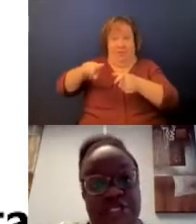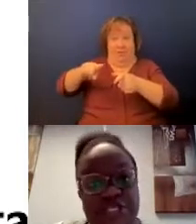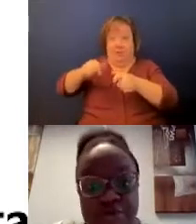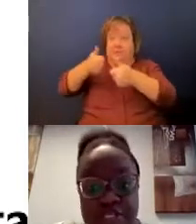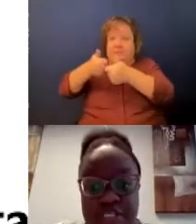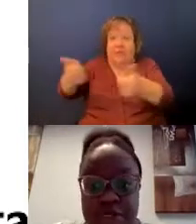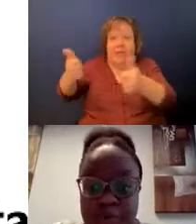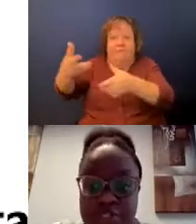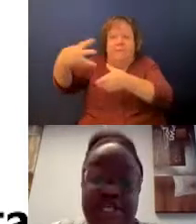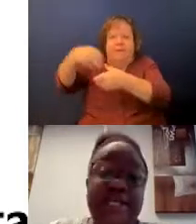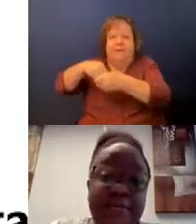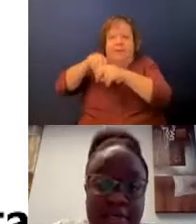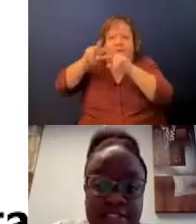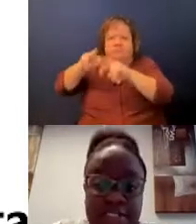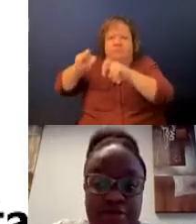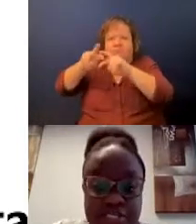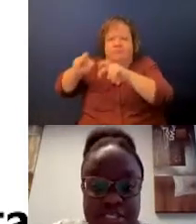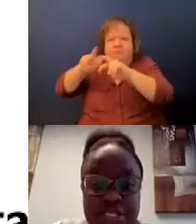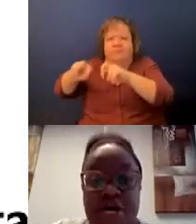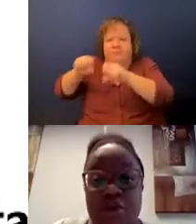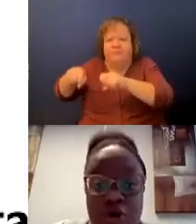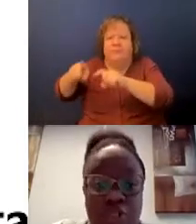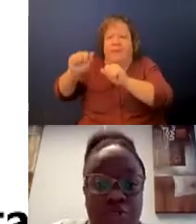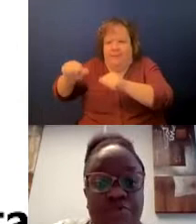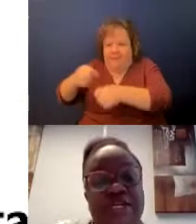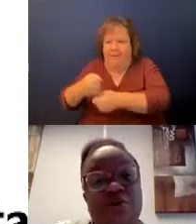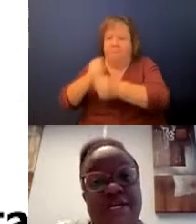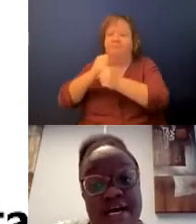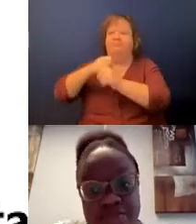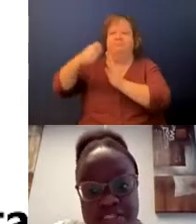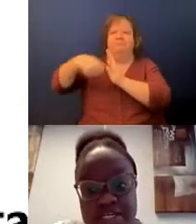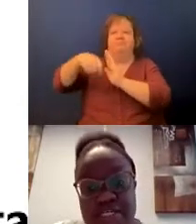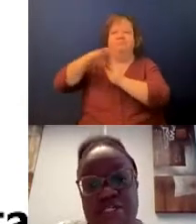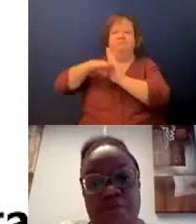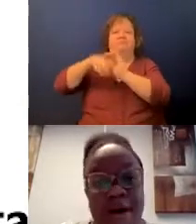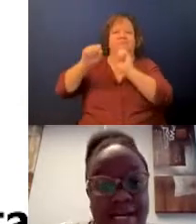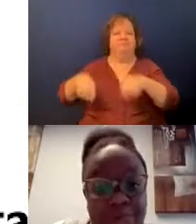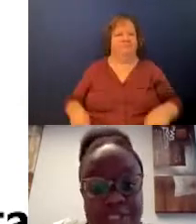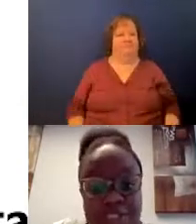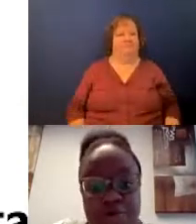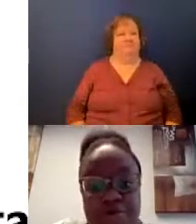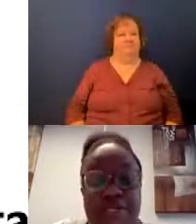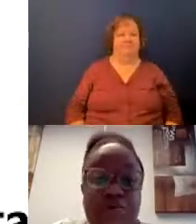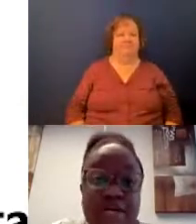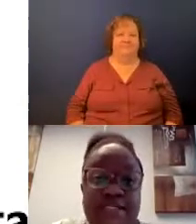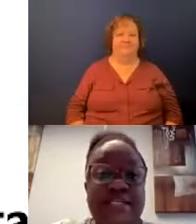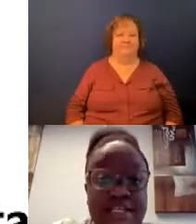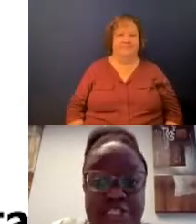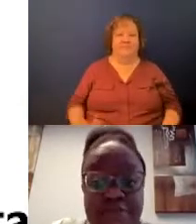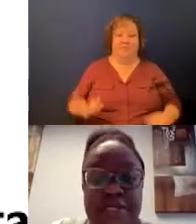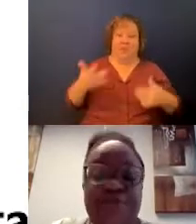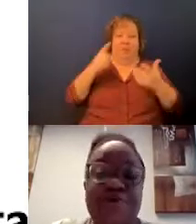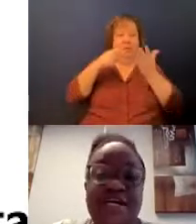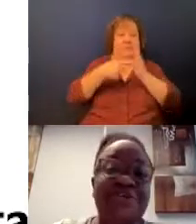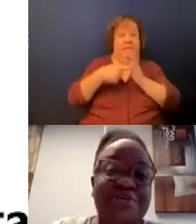the traditional research approach, in implementation research, local youth get to conduct research. And so by doing so, they do get